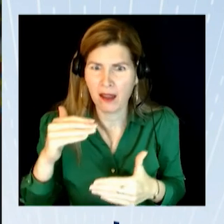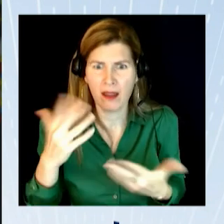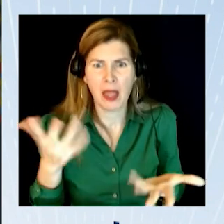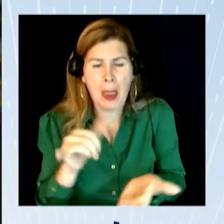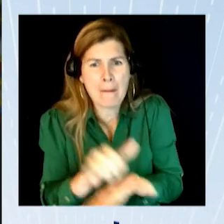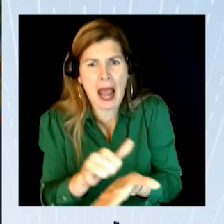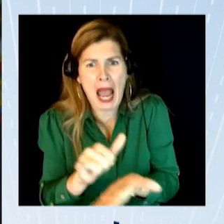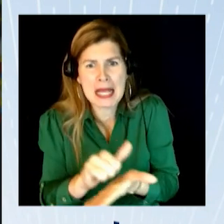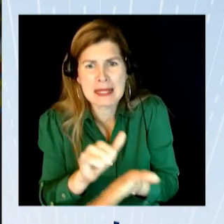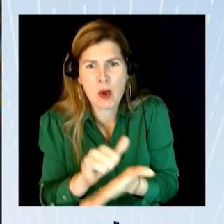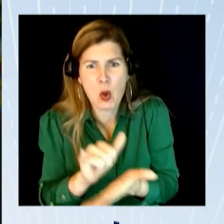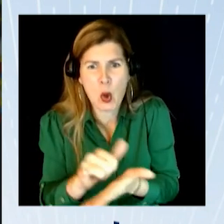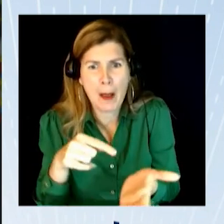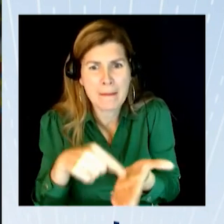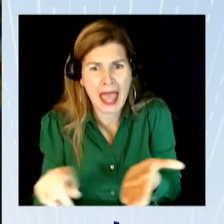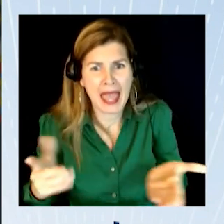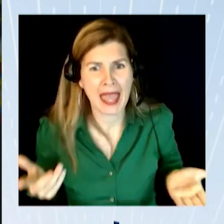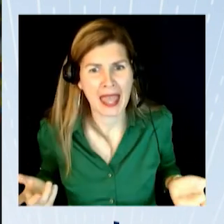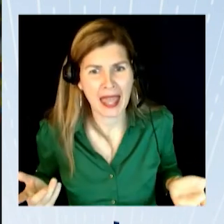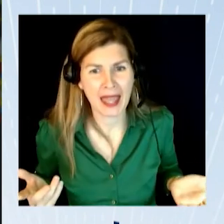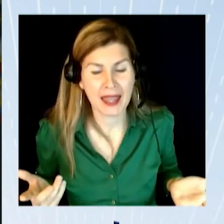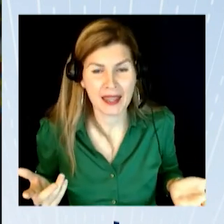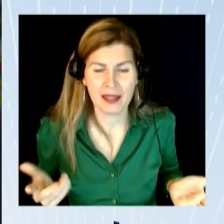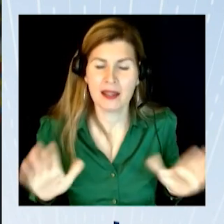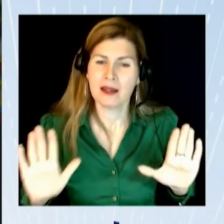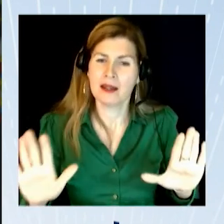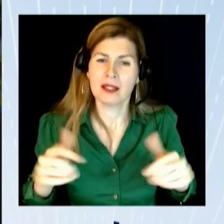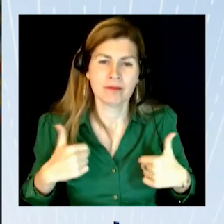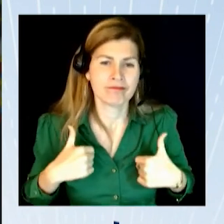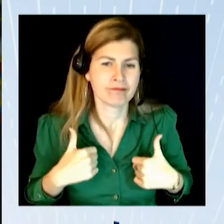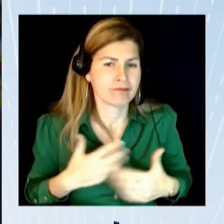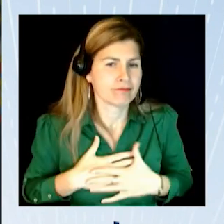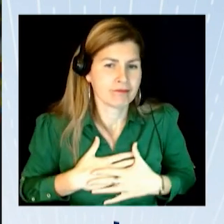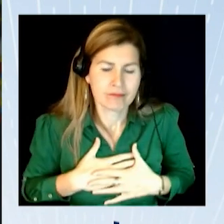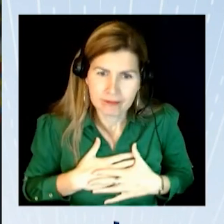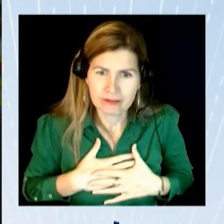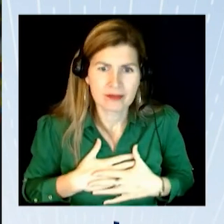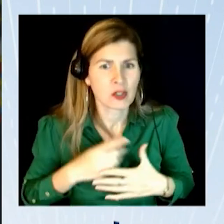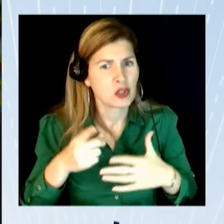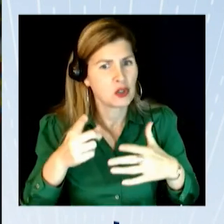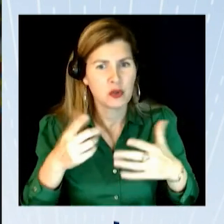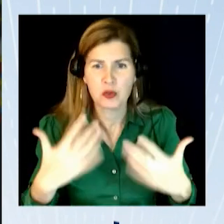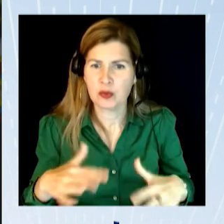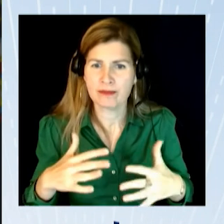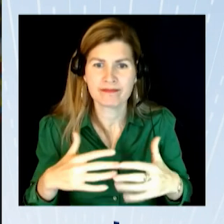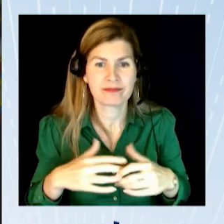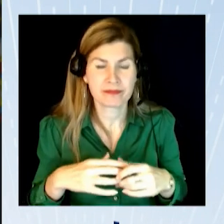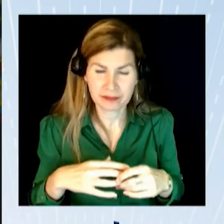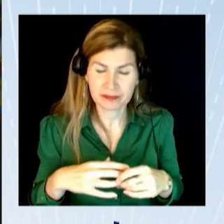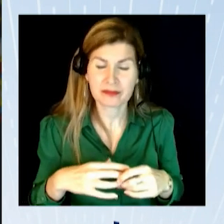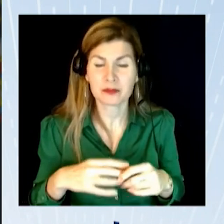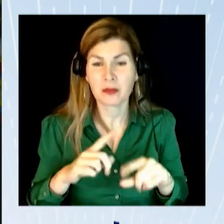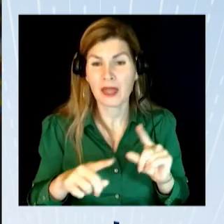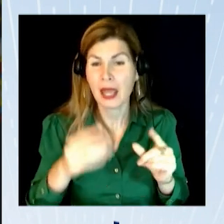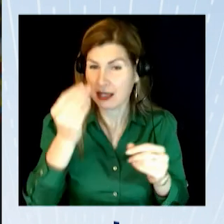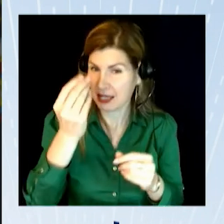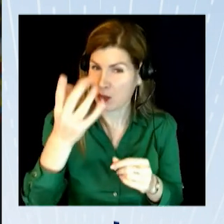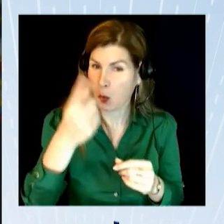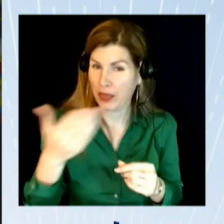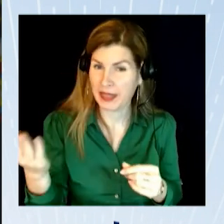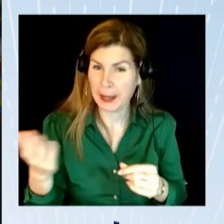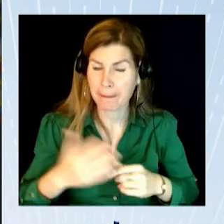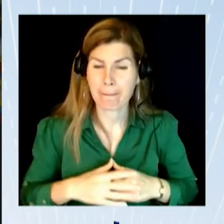That's impossible to do. So I'm so grateful for you taking this on, but I'll tell you what has been a real game changer, and I'll tell you two